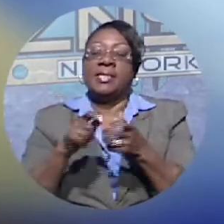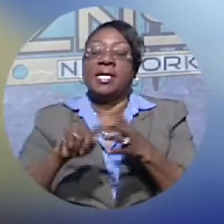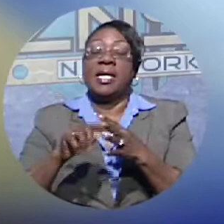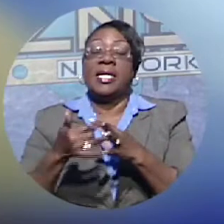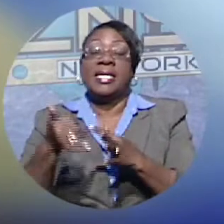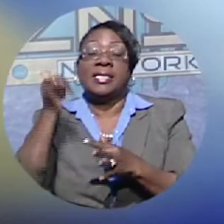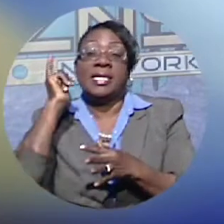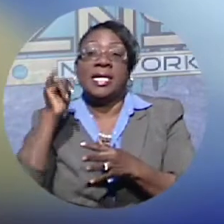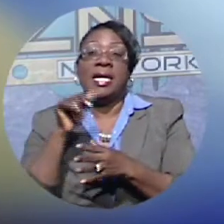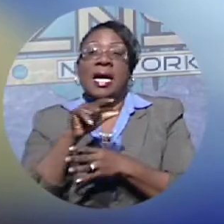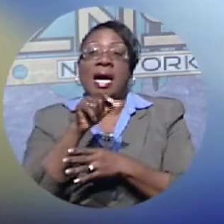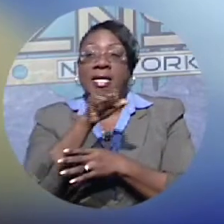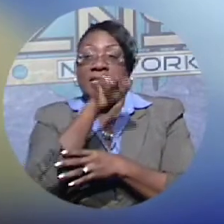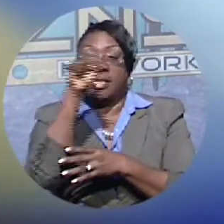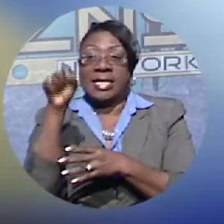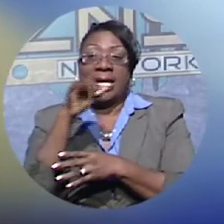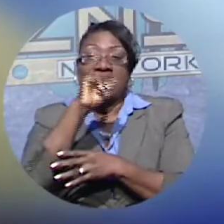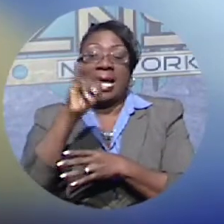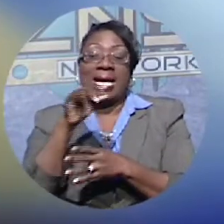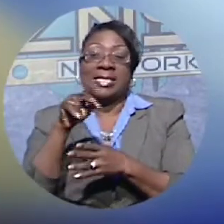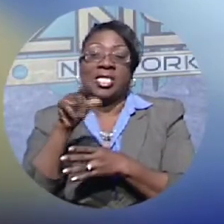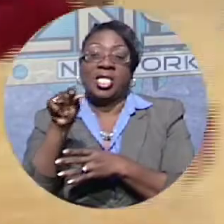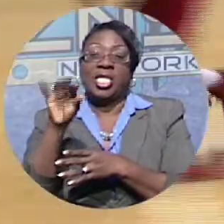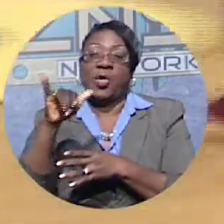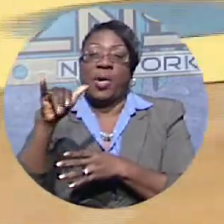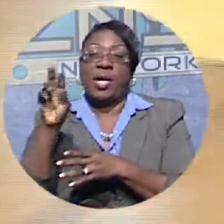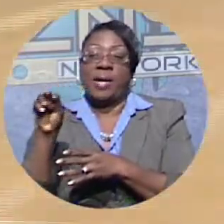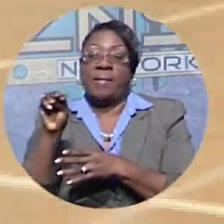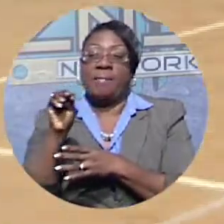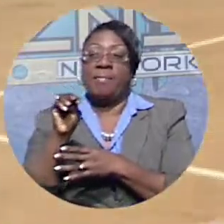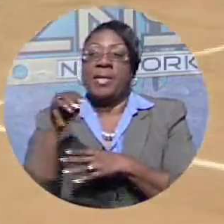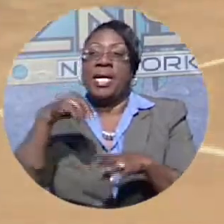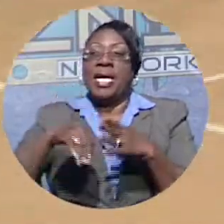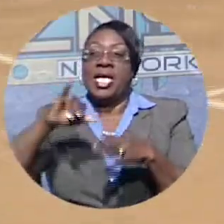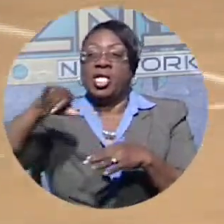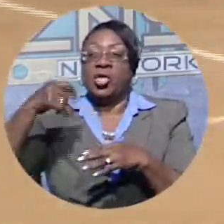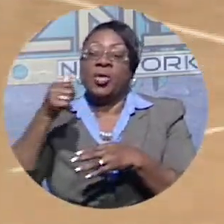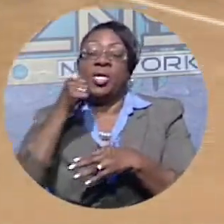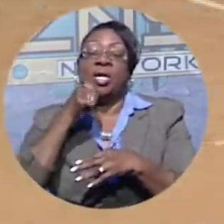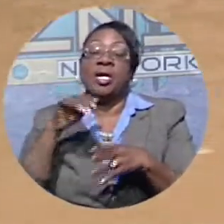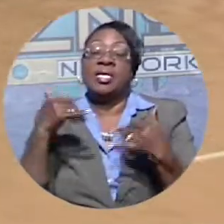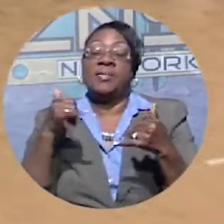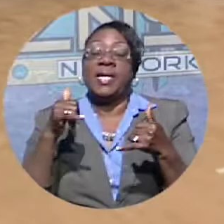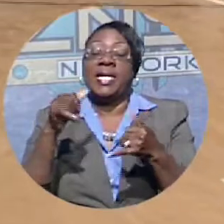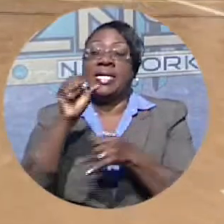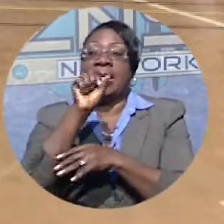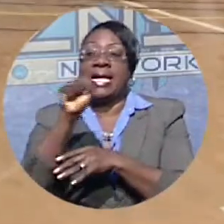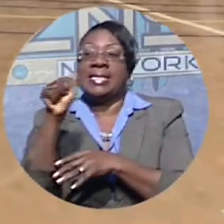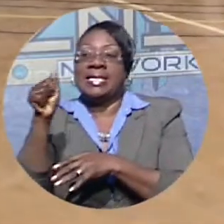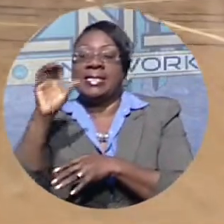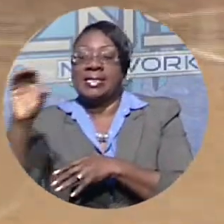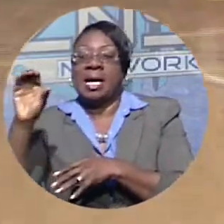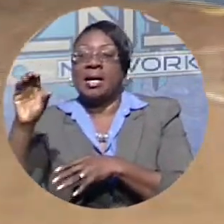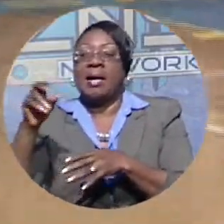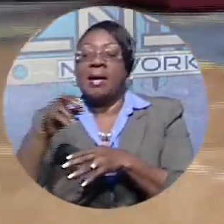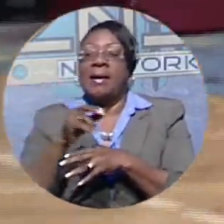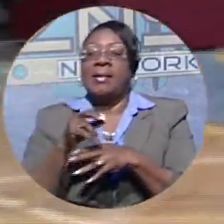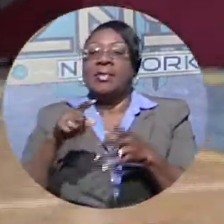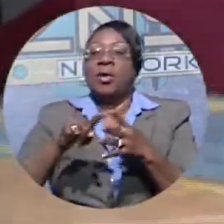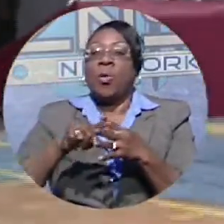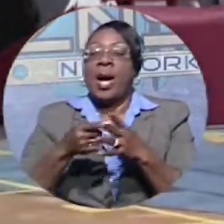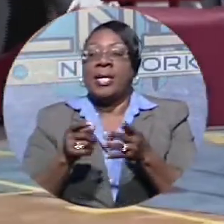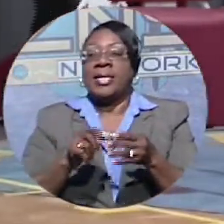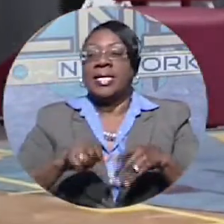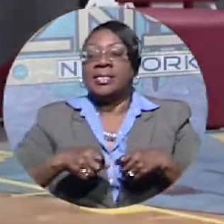Isaacs Gym. Let's go straight to the action. In junior girls play, Sack's Big Red Machine took a while to get